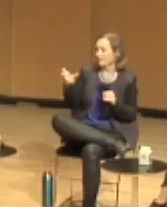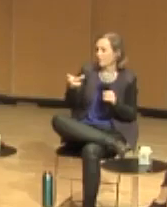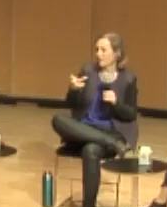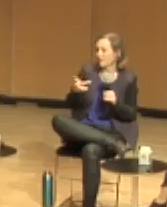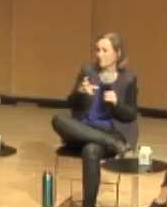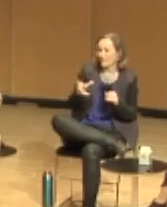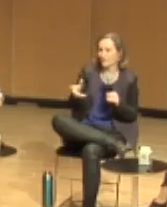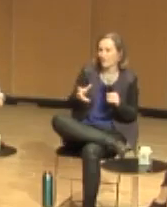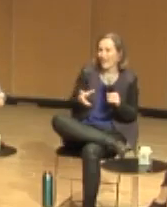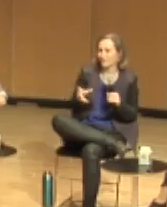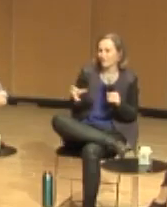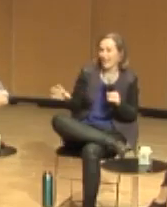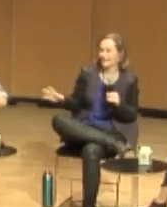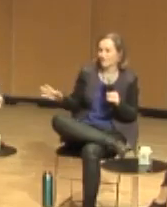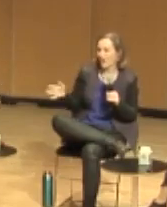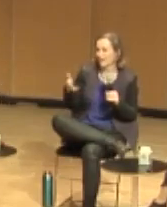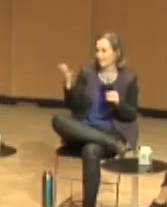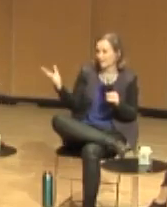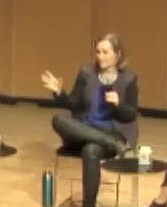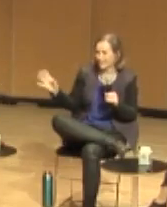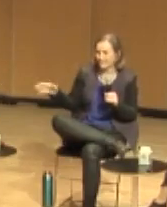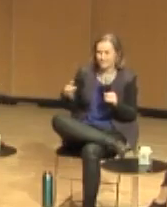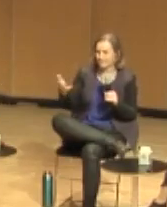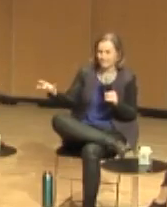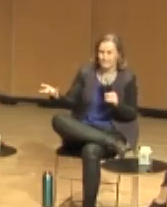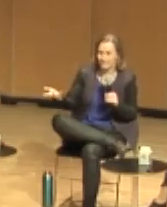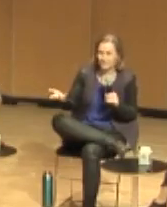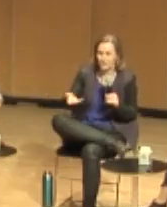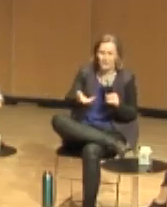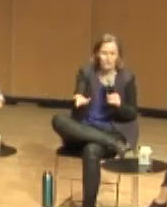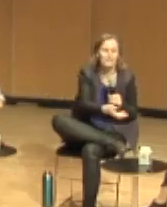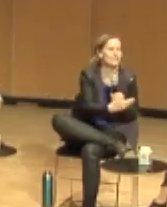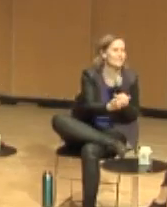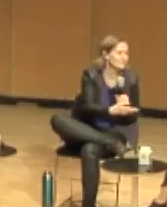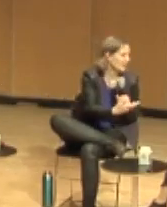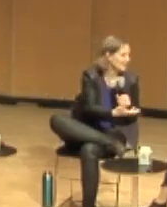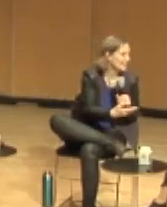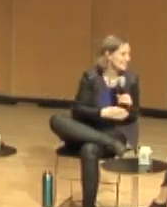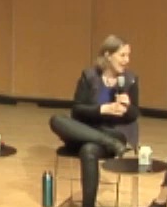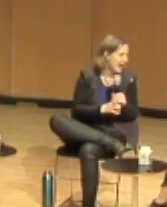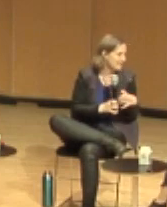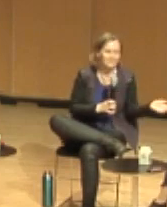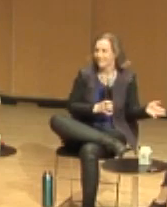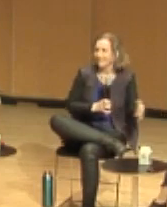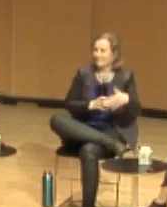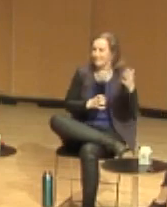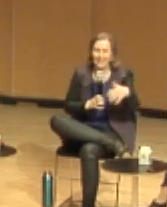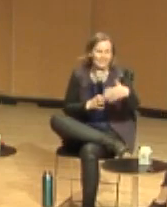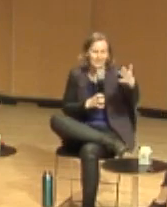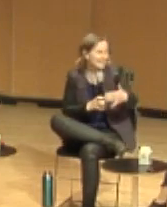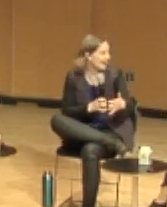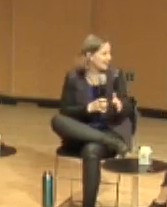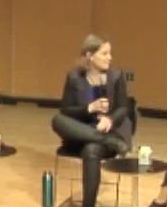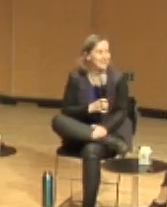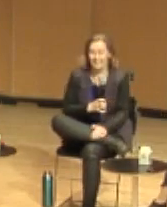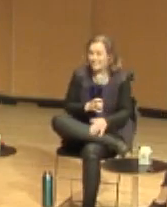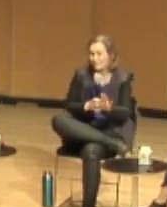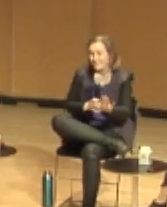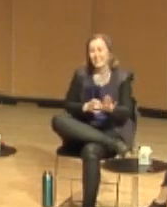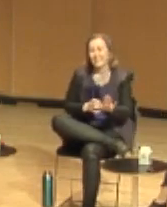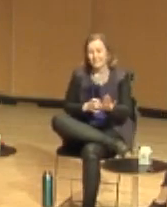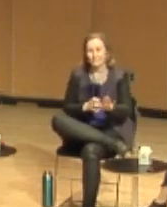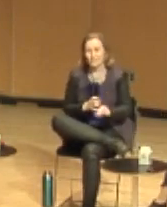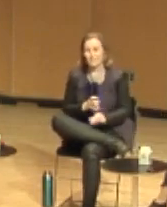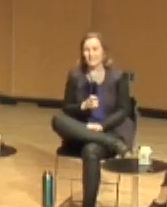so therefore there there actually has not really been you know a tradition of writing yeah yeah yeah yeah yeah but